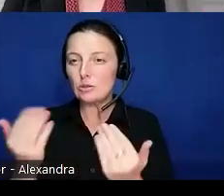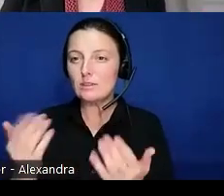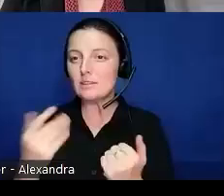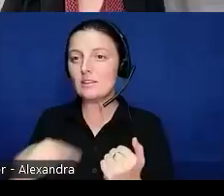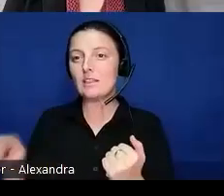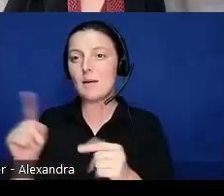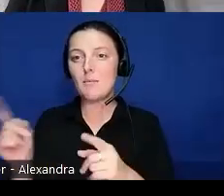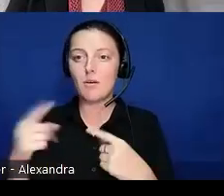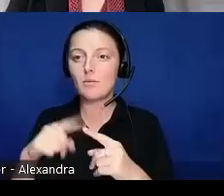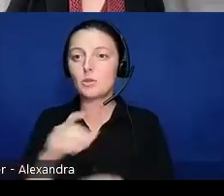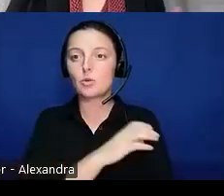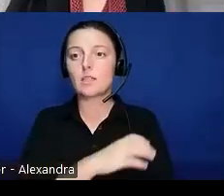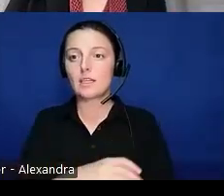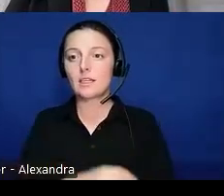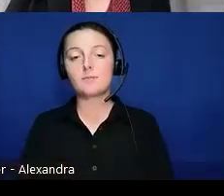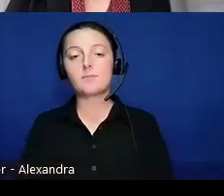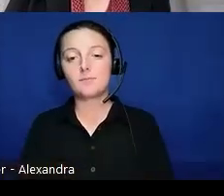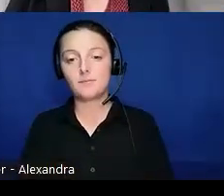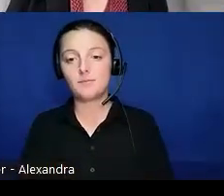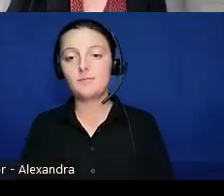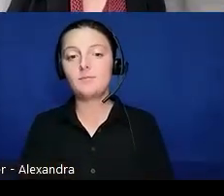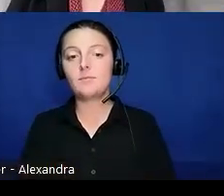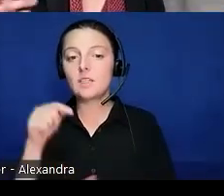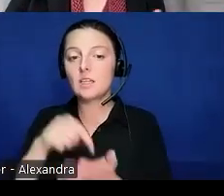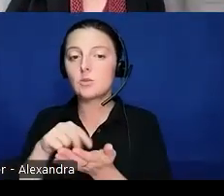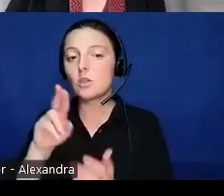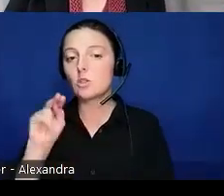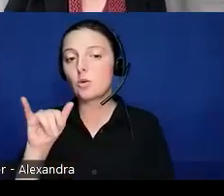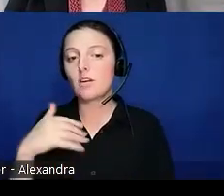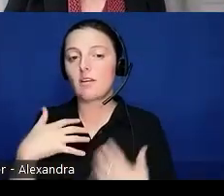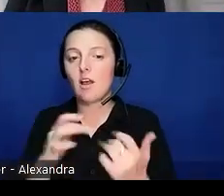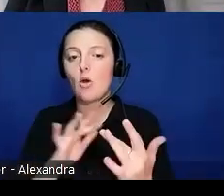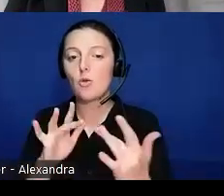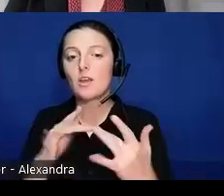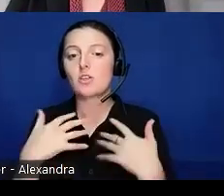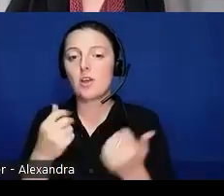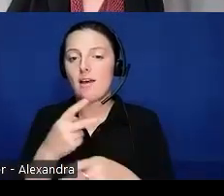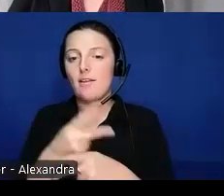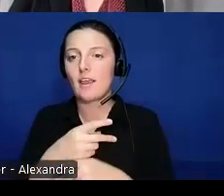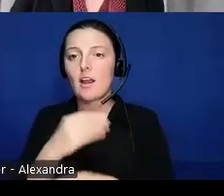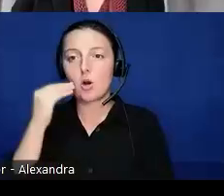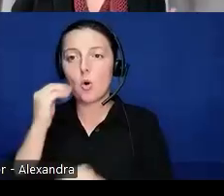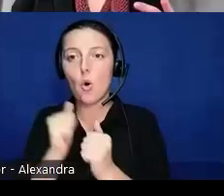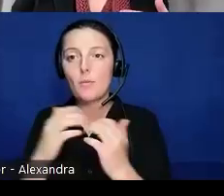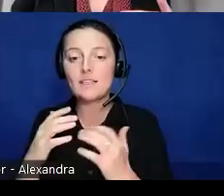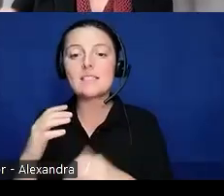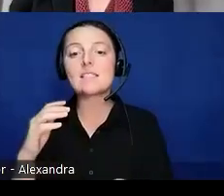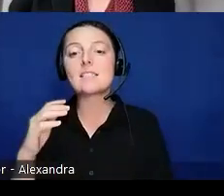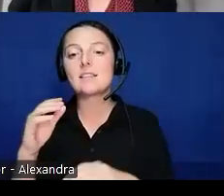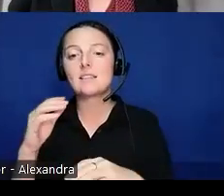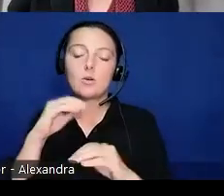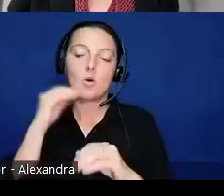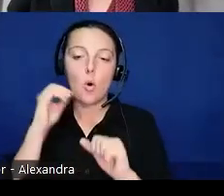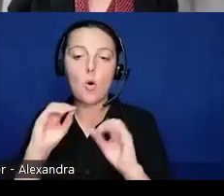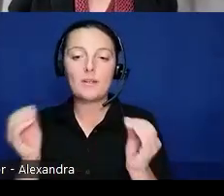Unity Health Reach Healthcare for the Homeless clinic that I was actually doing my primary care rotation in at the time. And we got one of